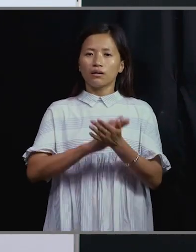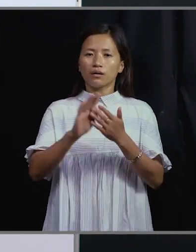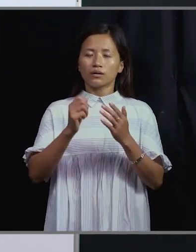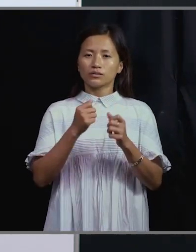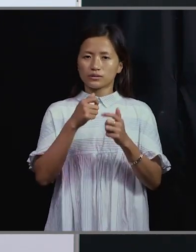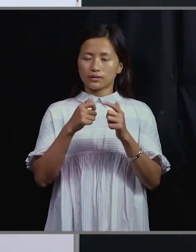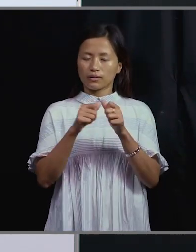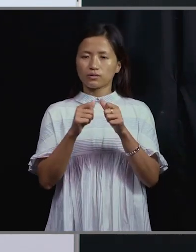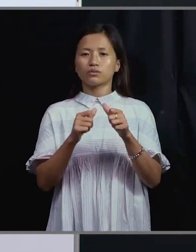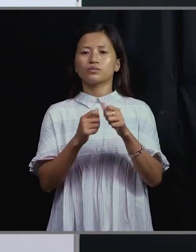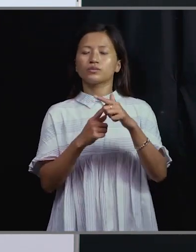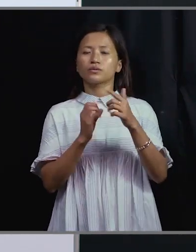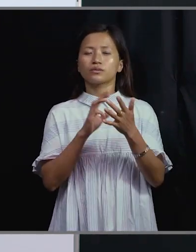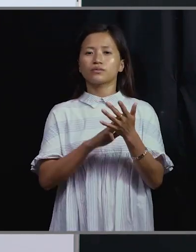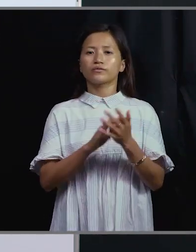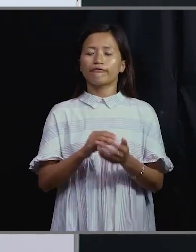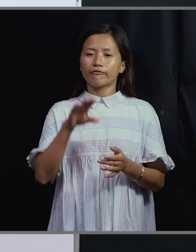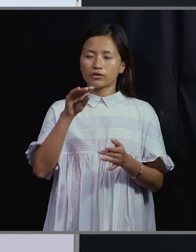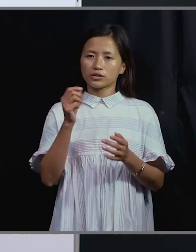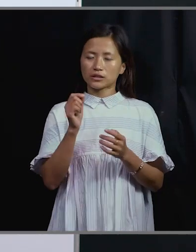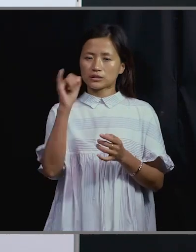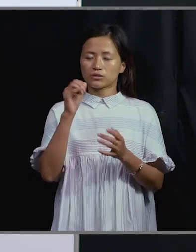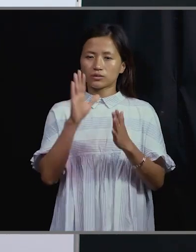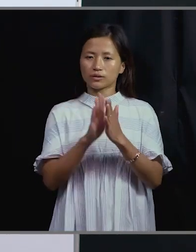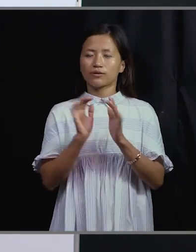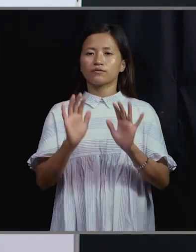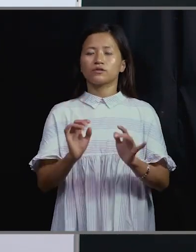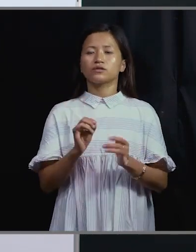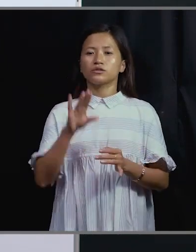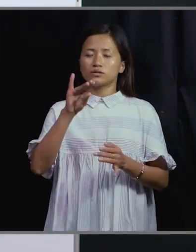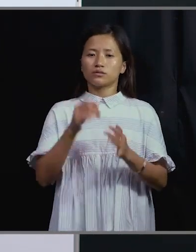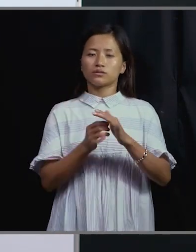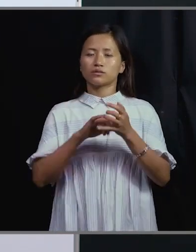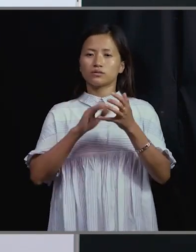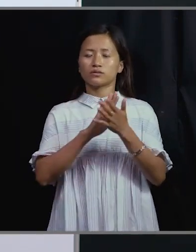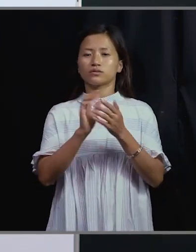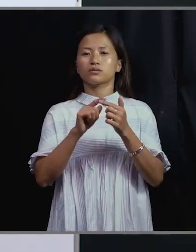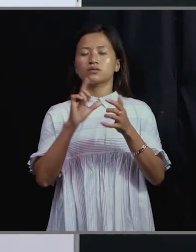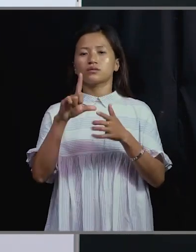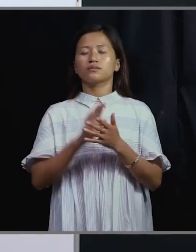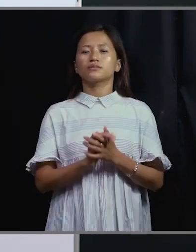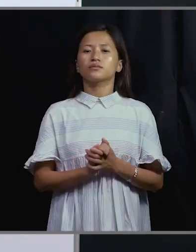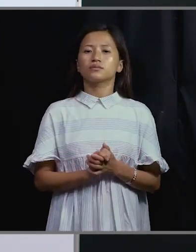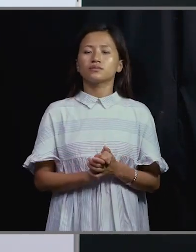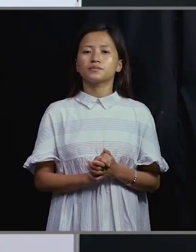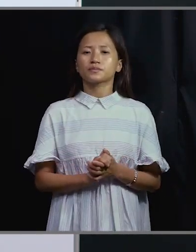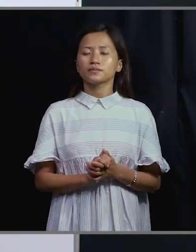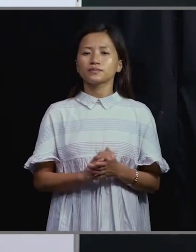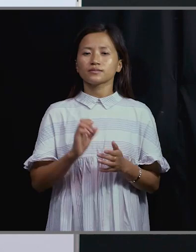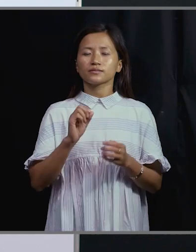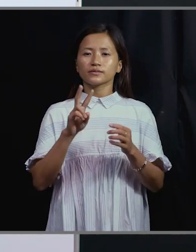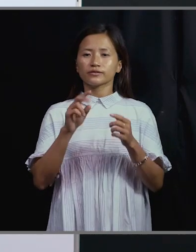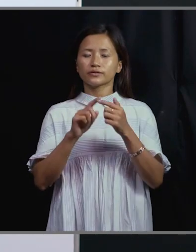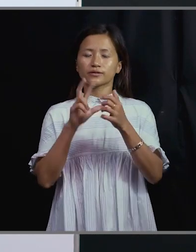have 6 electrons in its valence shell. Now, a pair of electrons from here, from the valence shell of